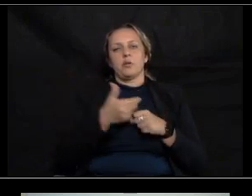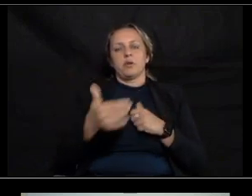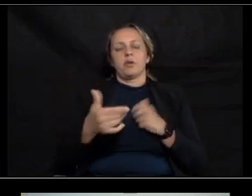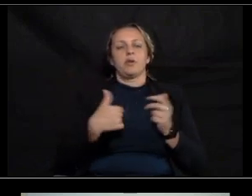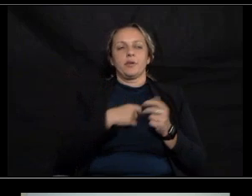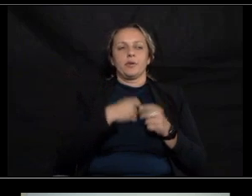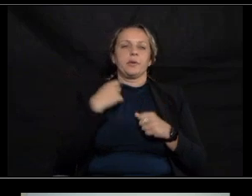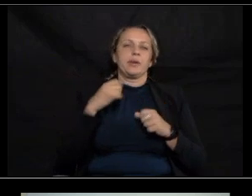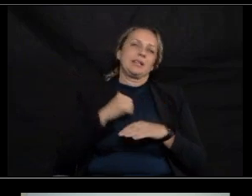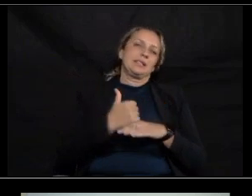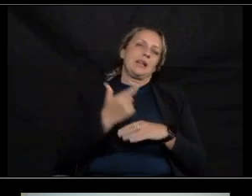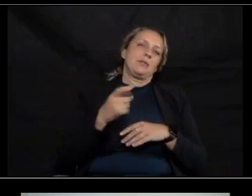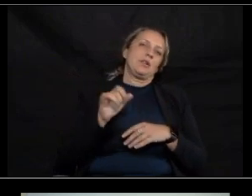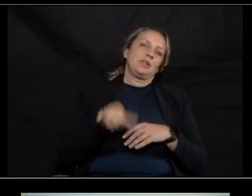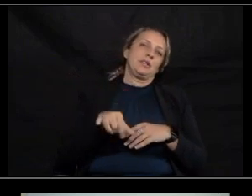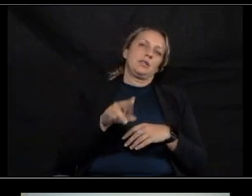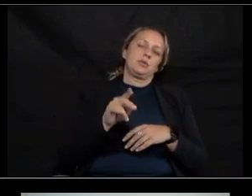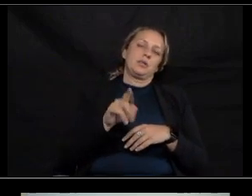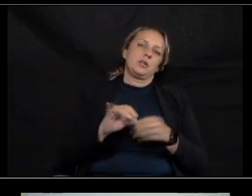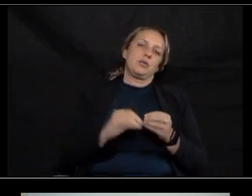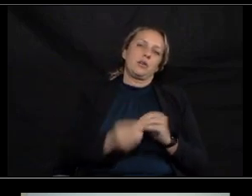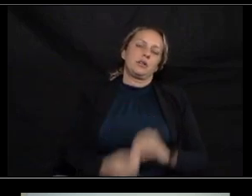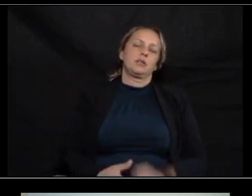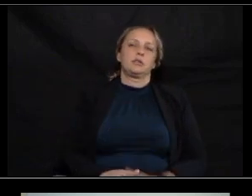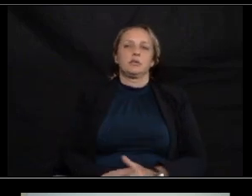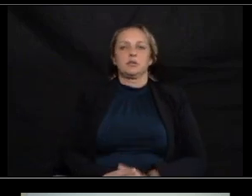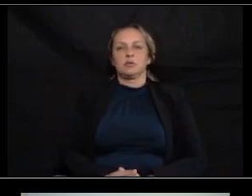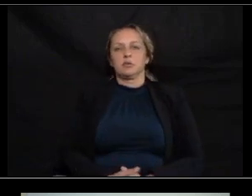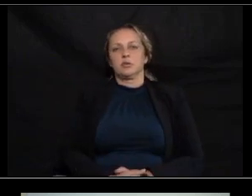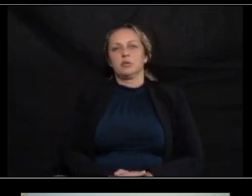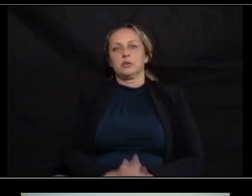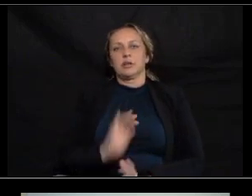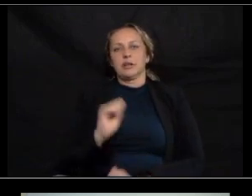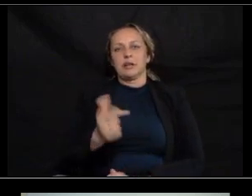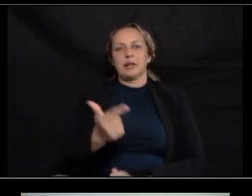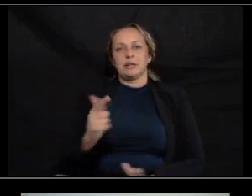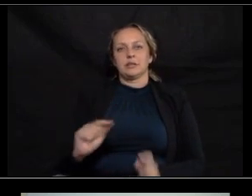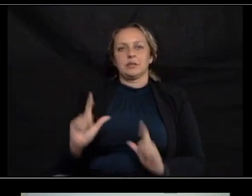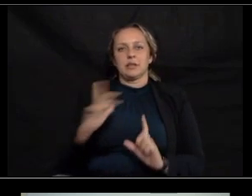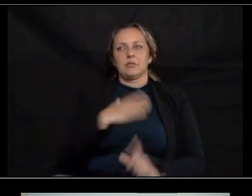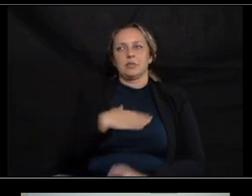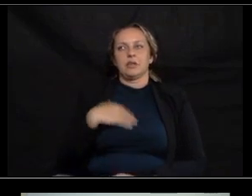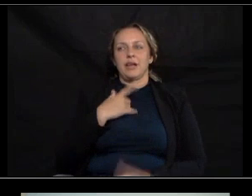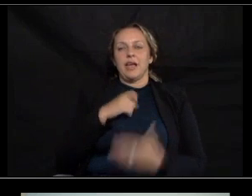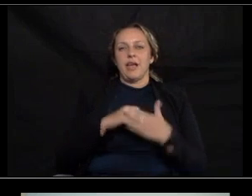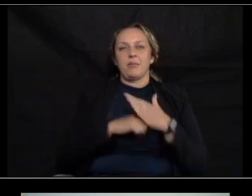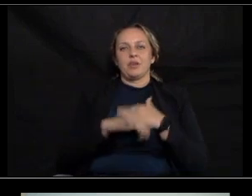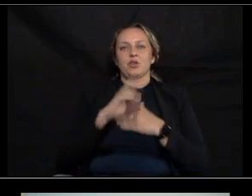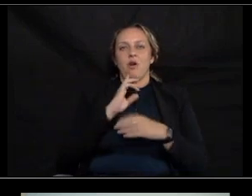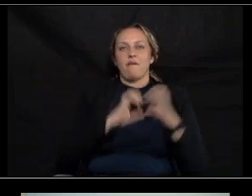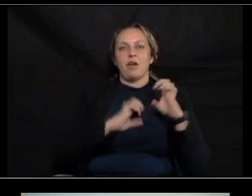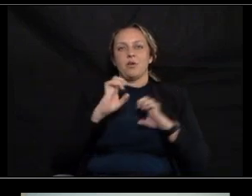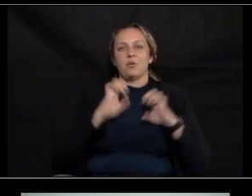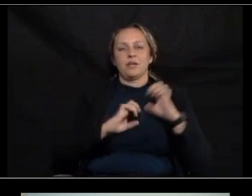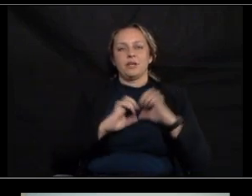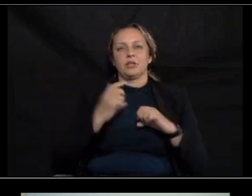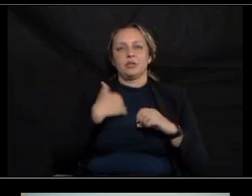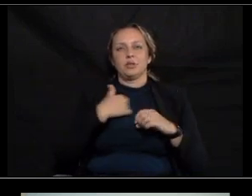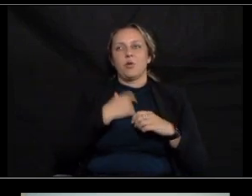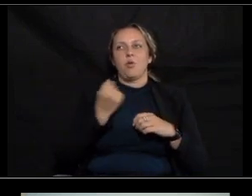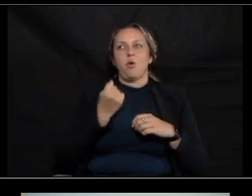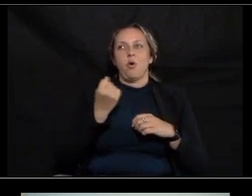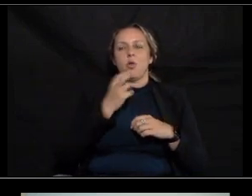we can establish the utility rates. Next slide, please. And based on our evaluation, we're